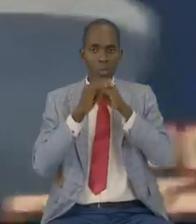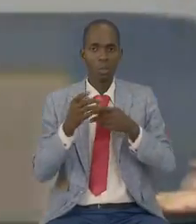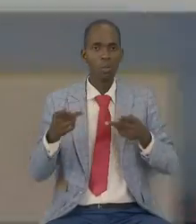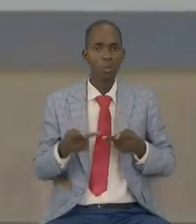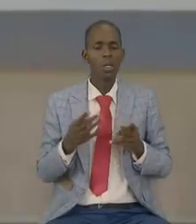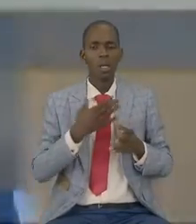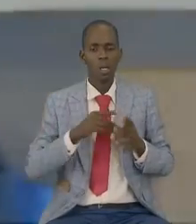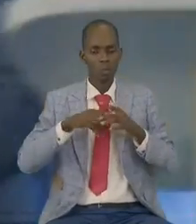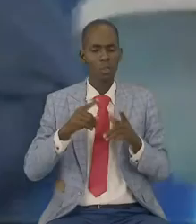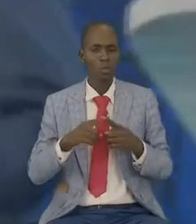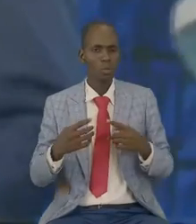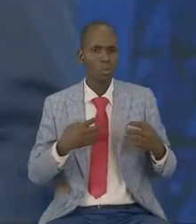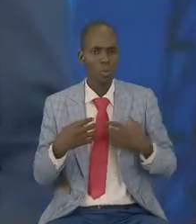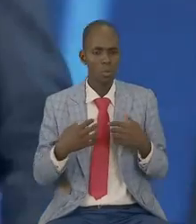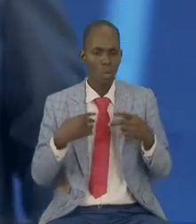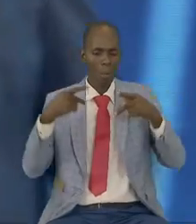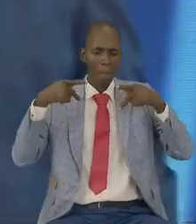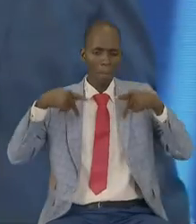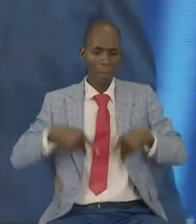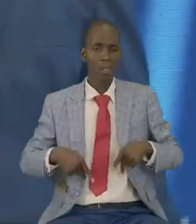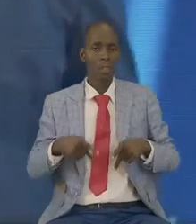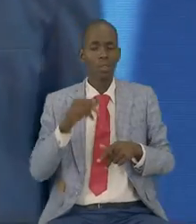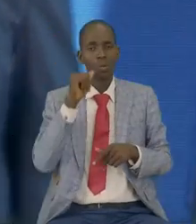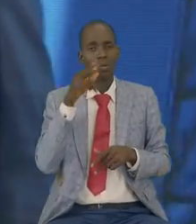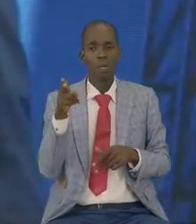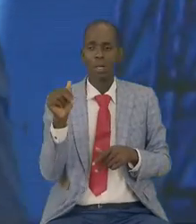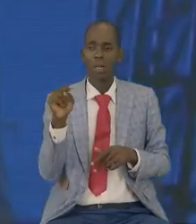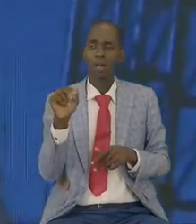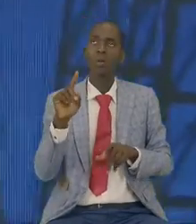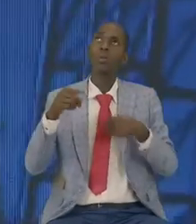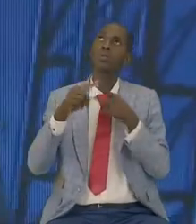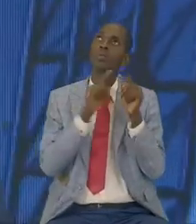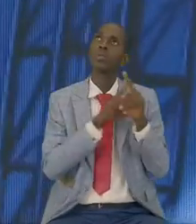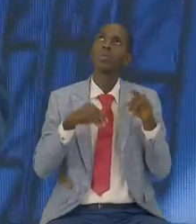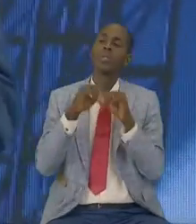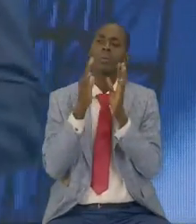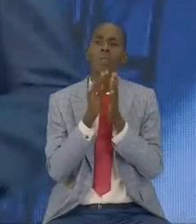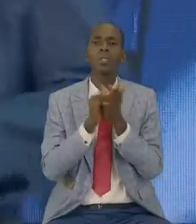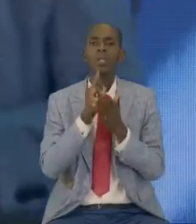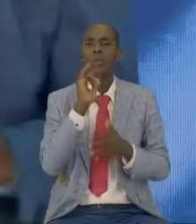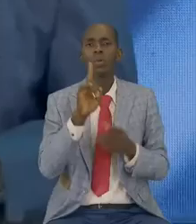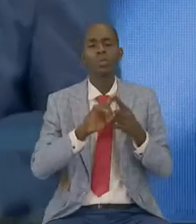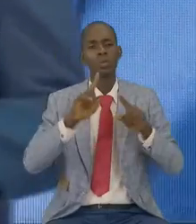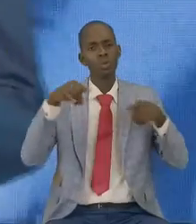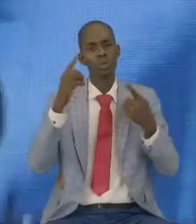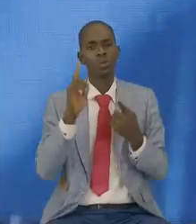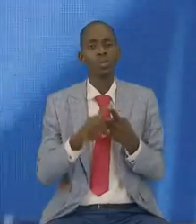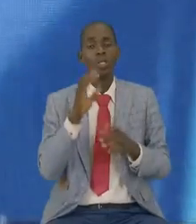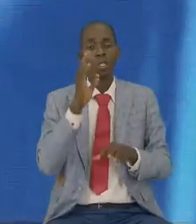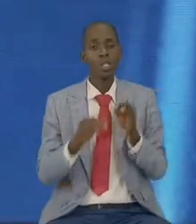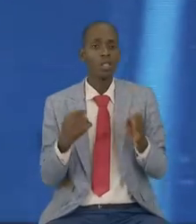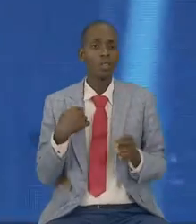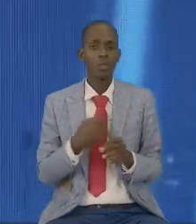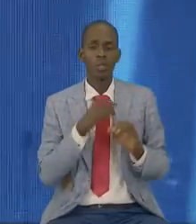complain personally. She went to the Lord in prayer. That's where to go to. If we can just live